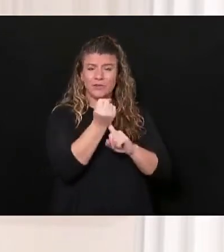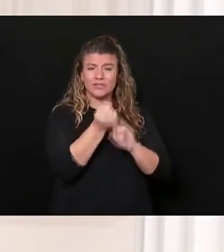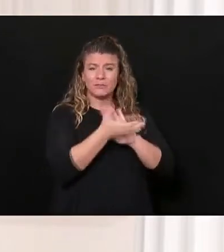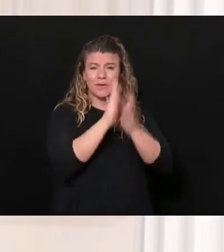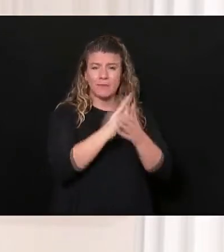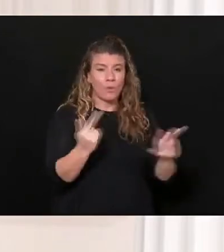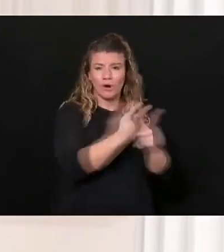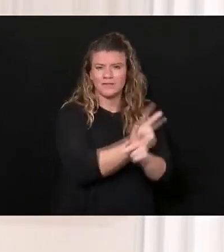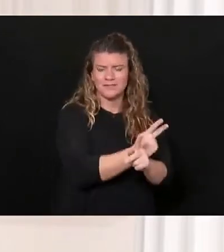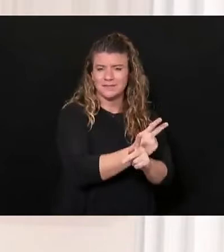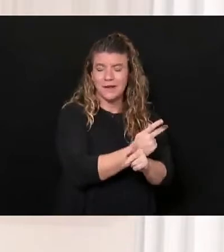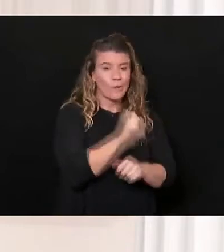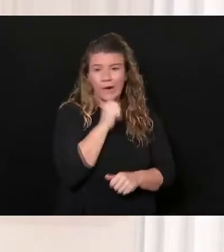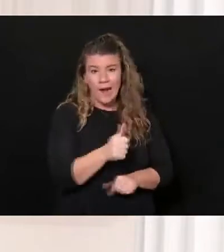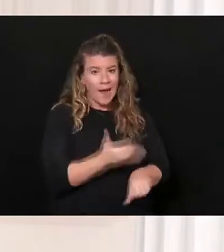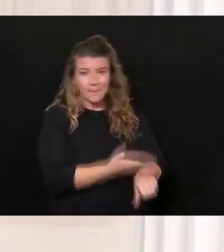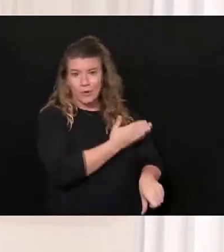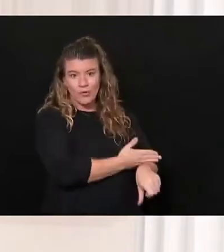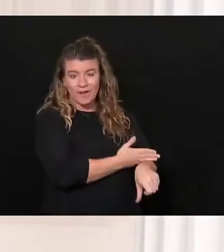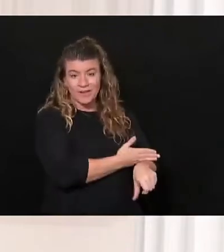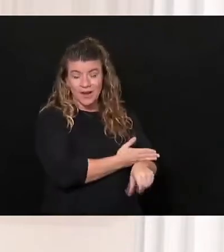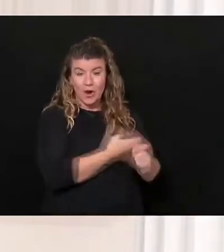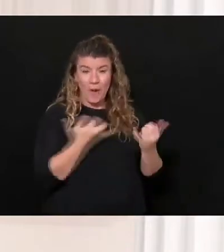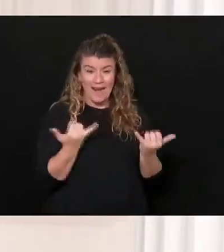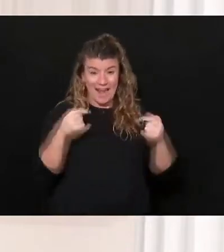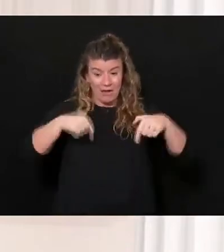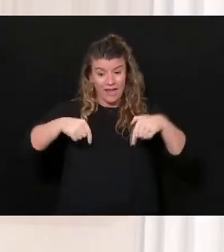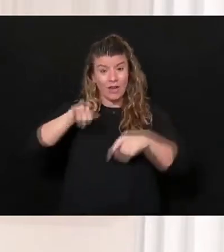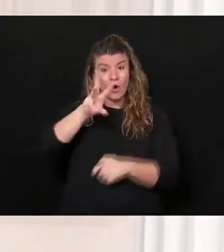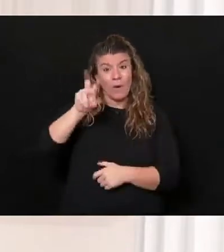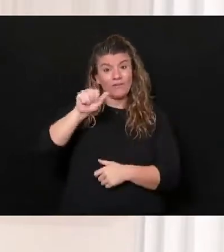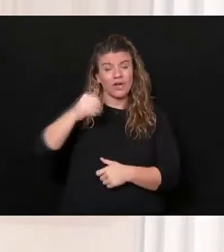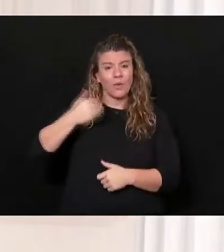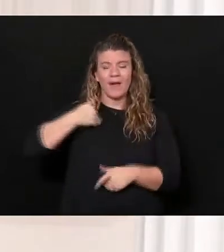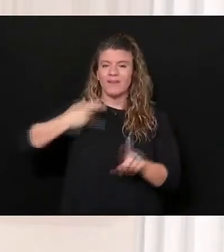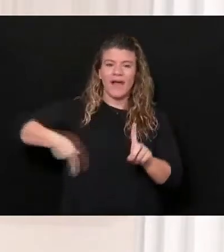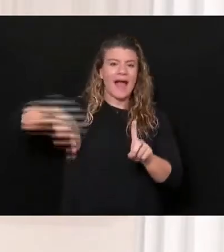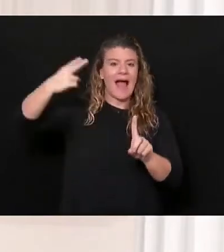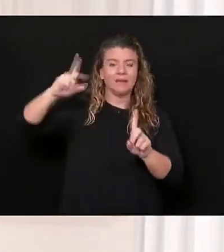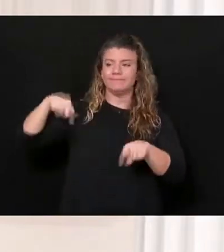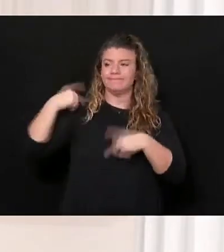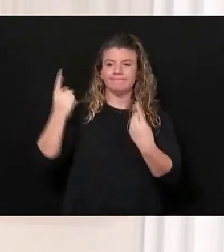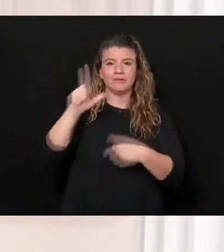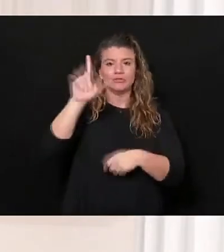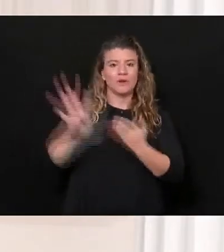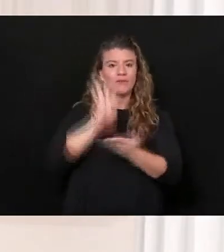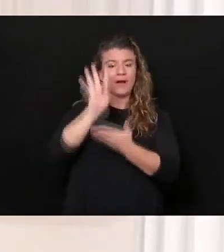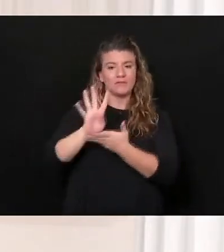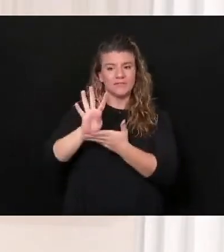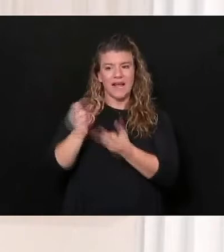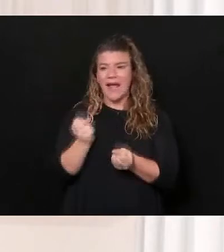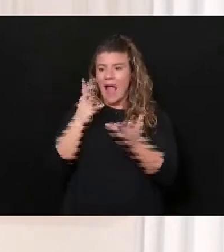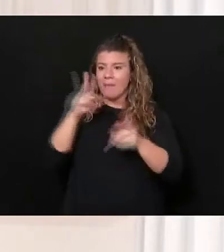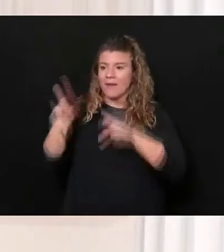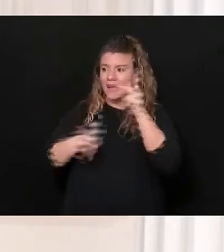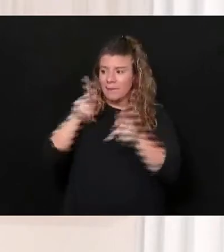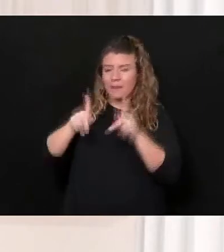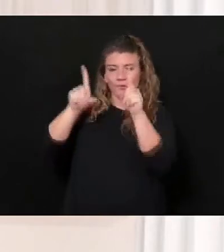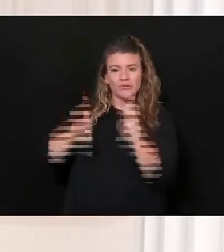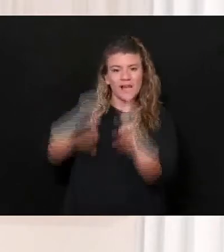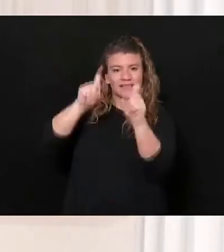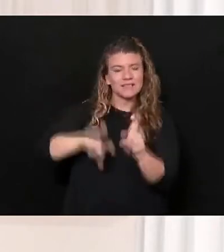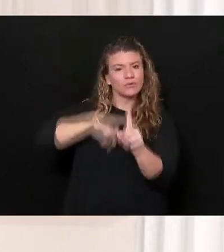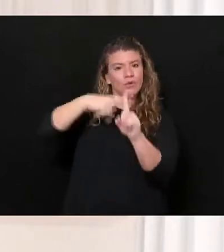Virginia, we are seeing an all-time high this past 24 hours in the number of people that have tested COVID